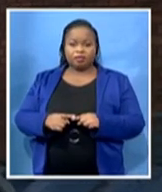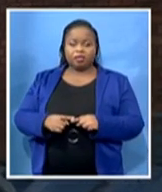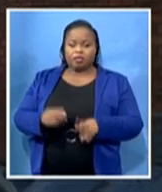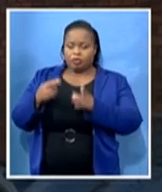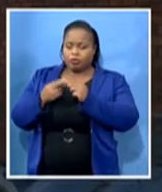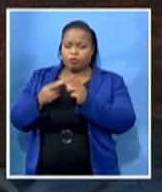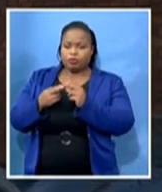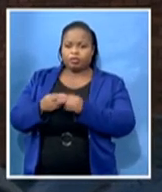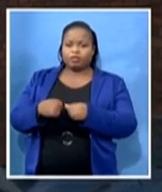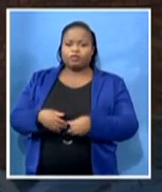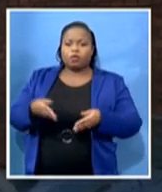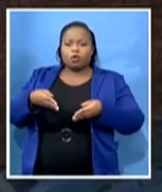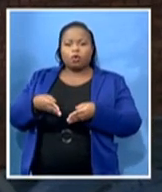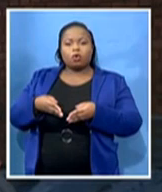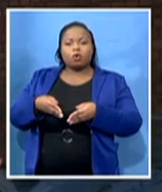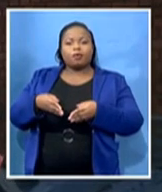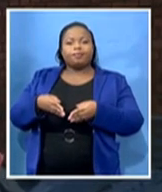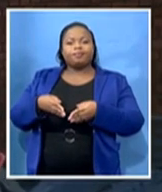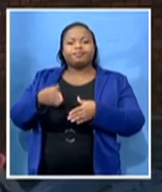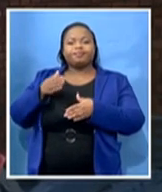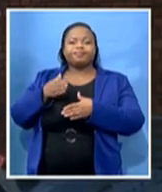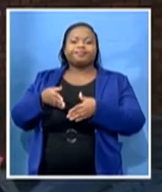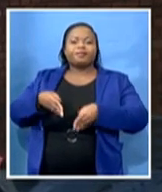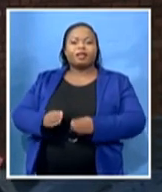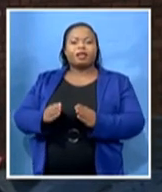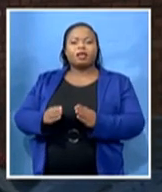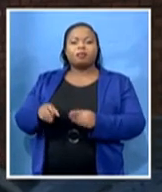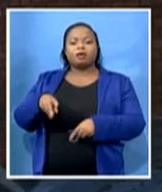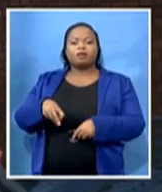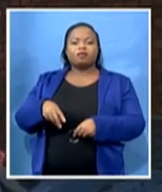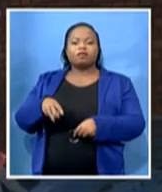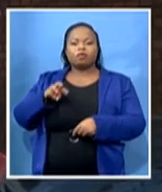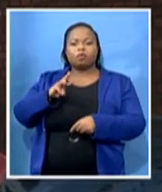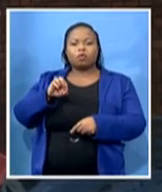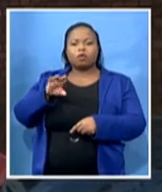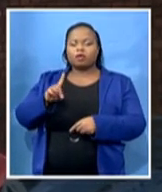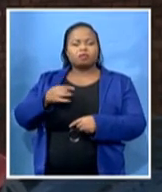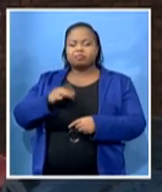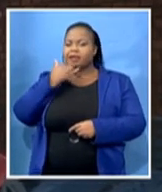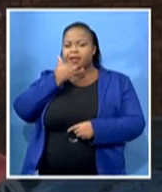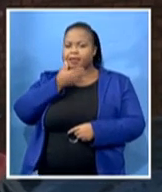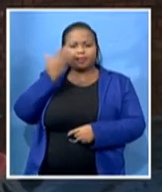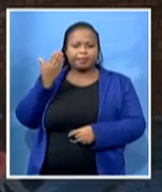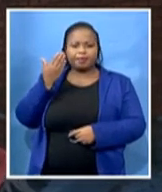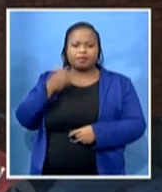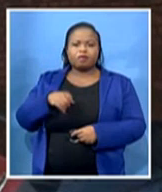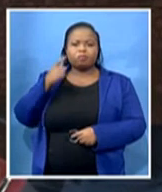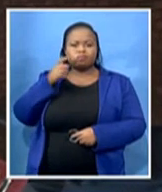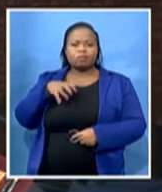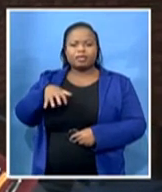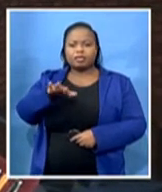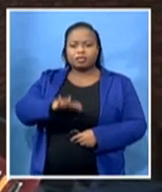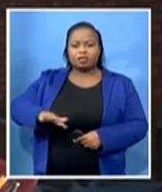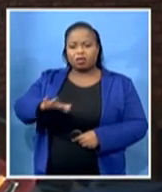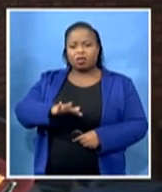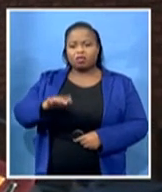the whole maternity unit, we are not happy about the approach and the manner of which this was dealt.